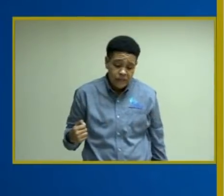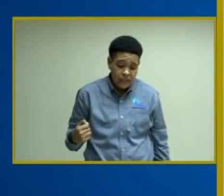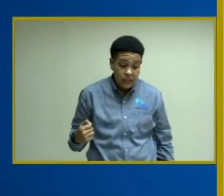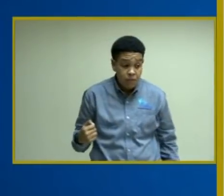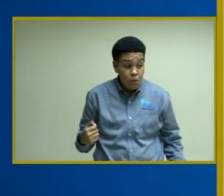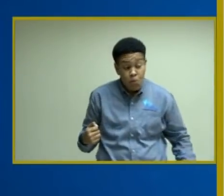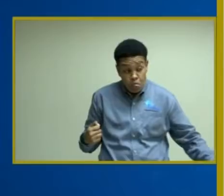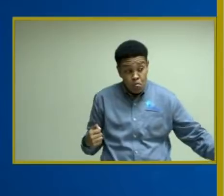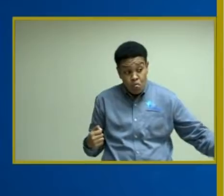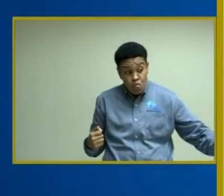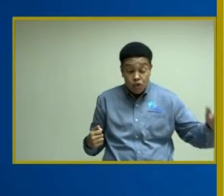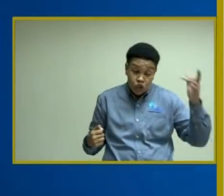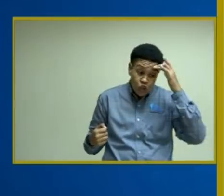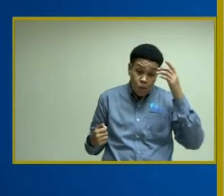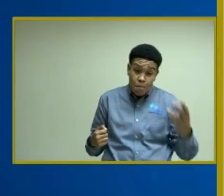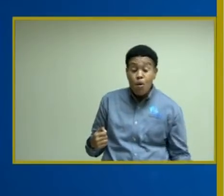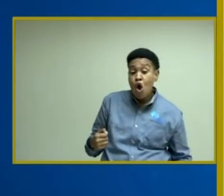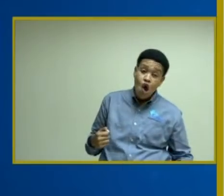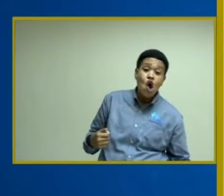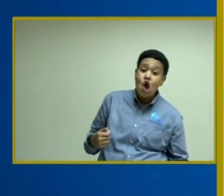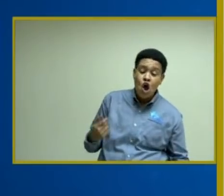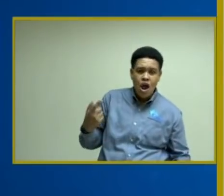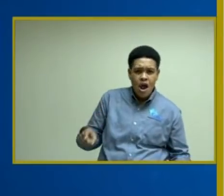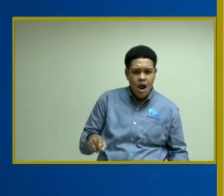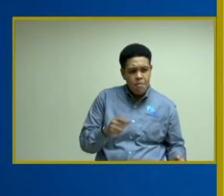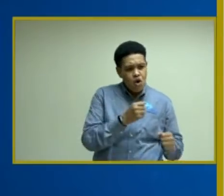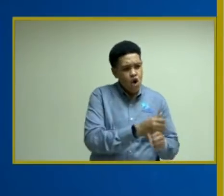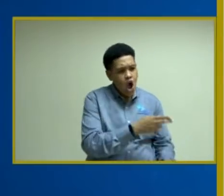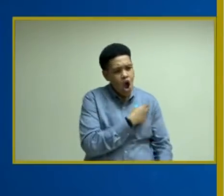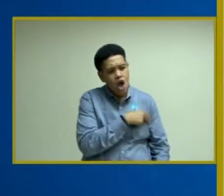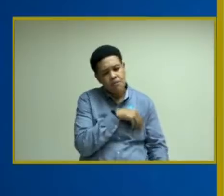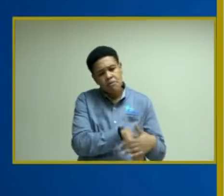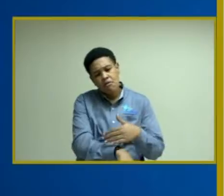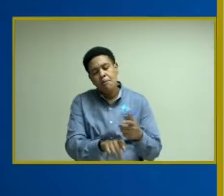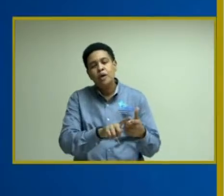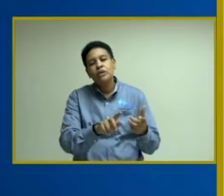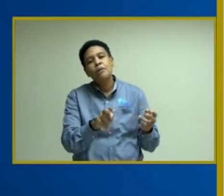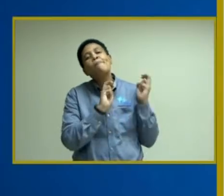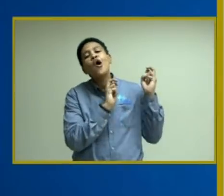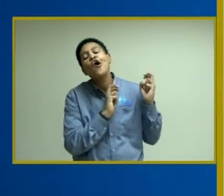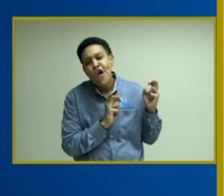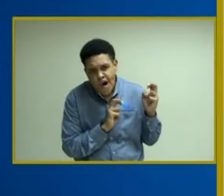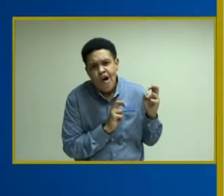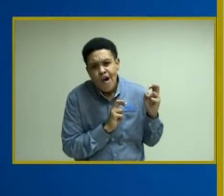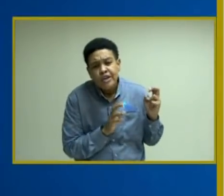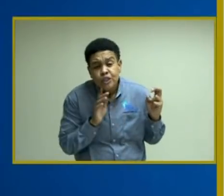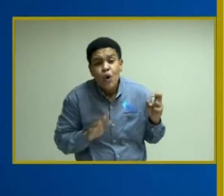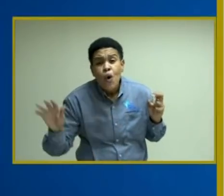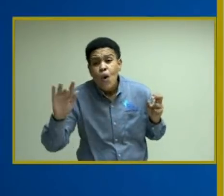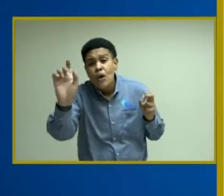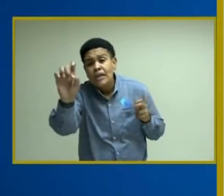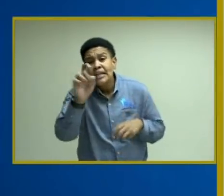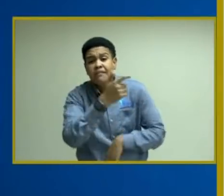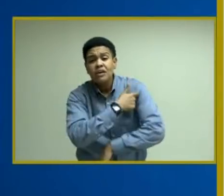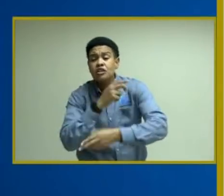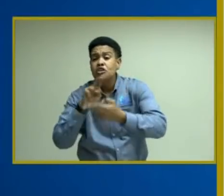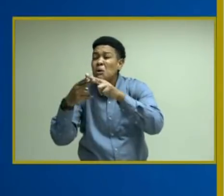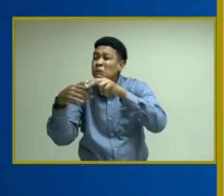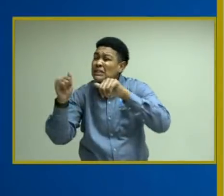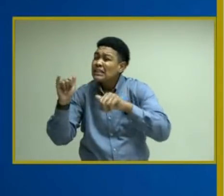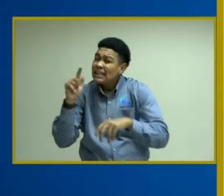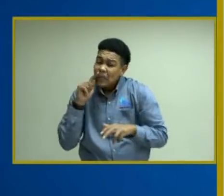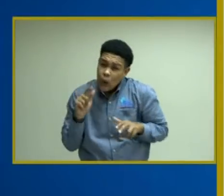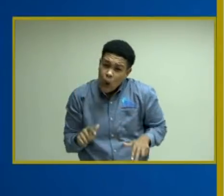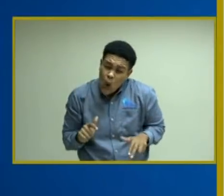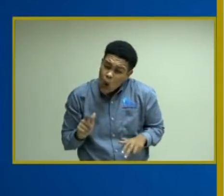and will result in their hospitalizations and deaths. So everybody needs to get vaccinated. The numbers are still low, and